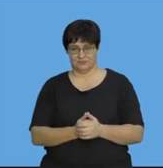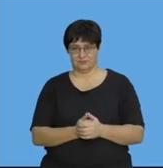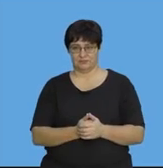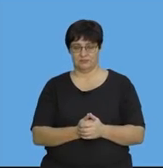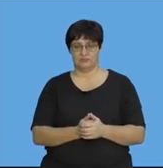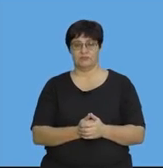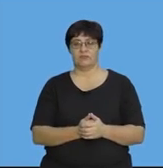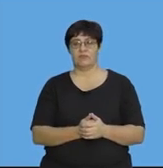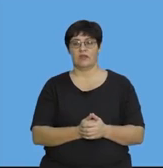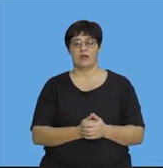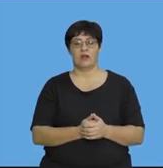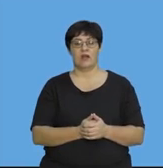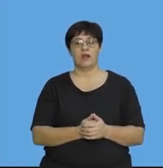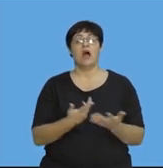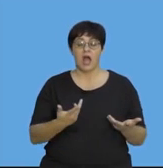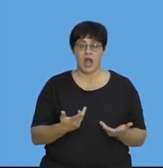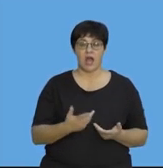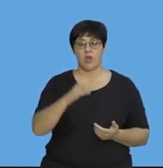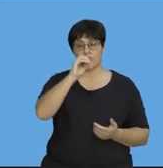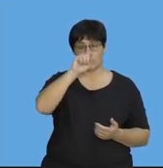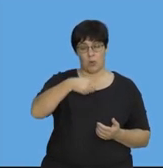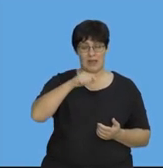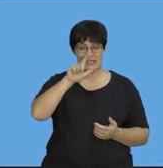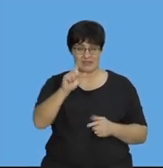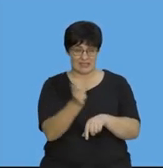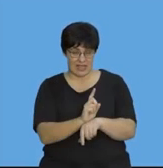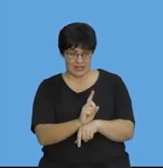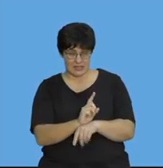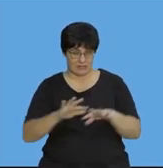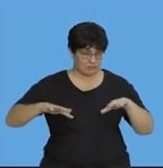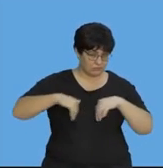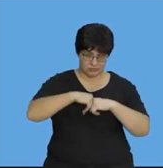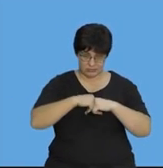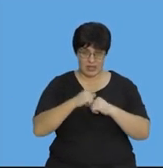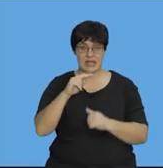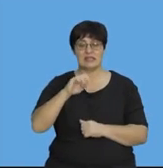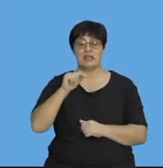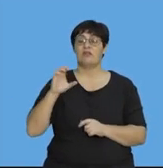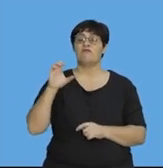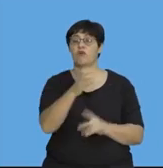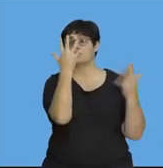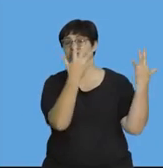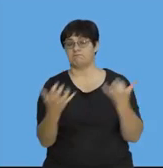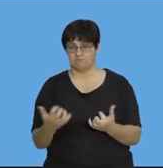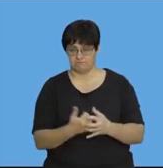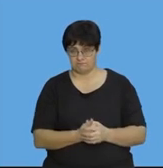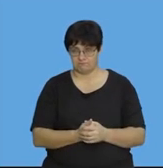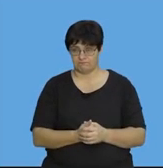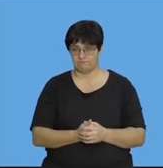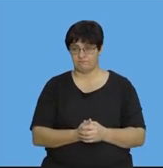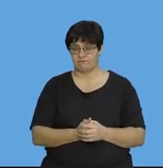next question. If the collision lasts 0.7 seconds, calculate the net force. There we